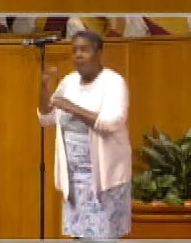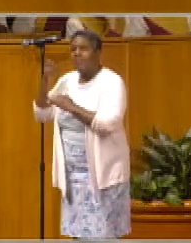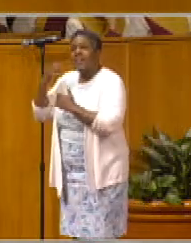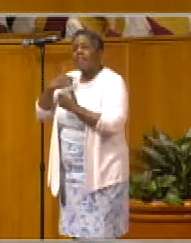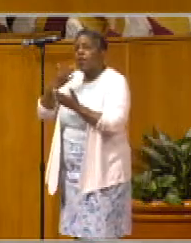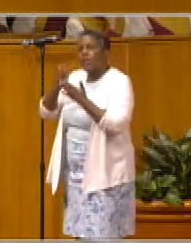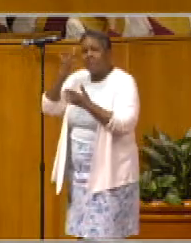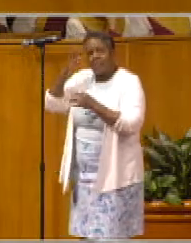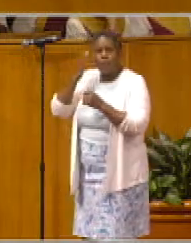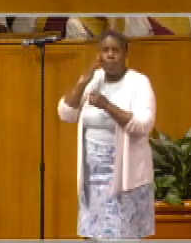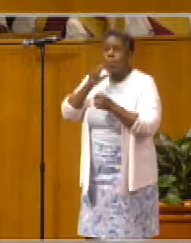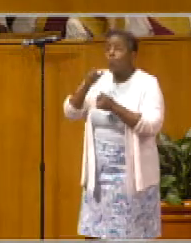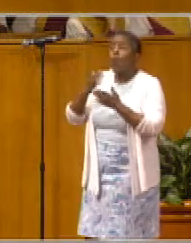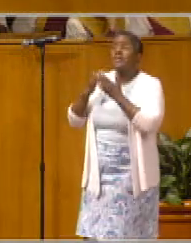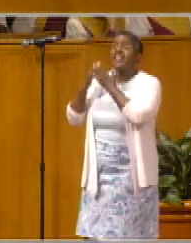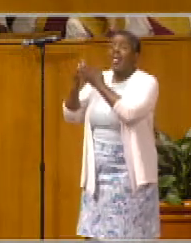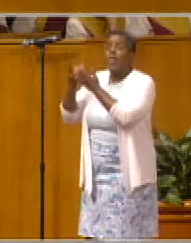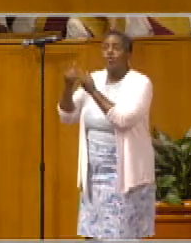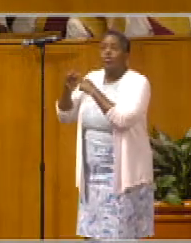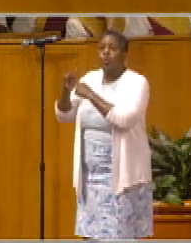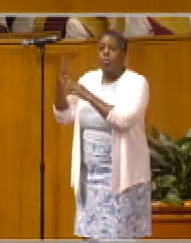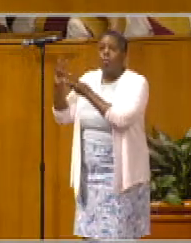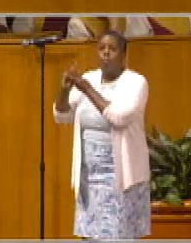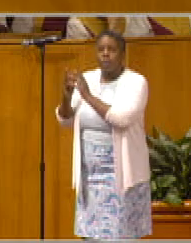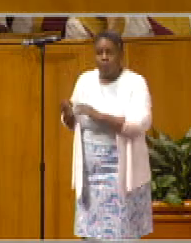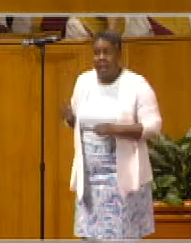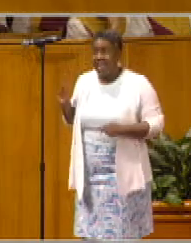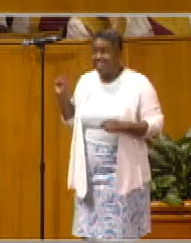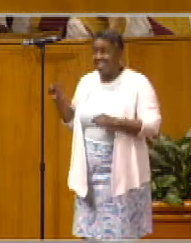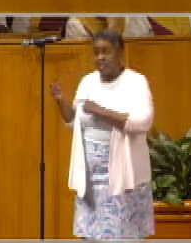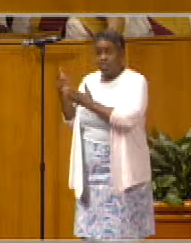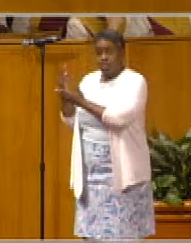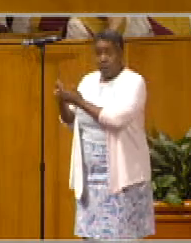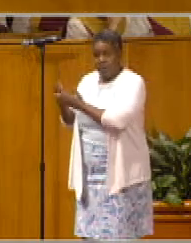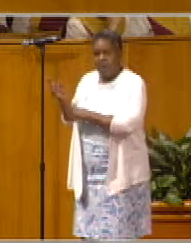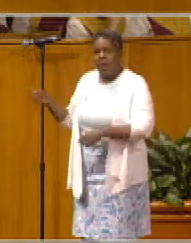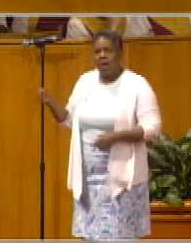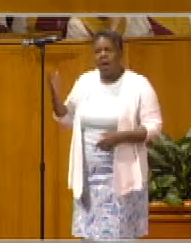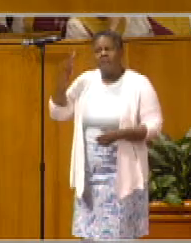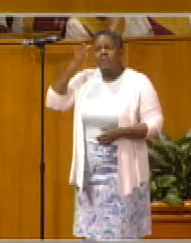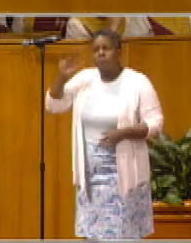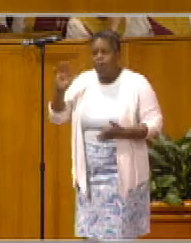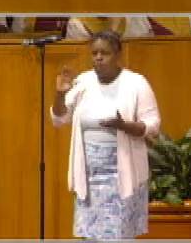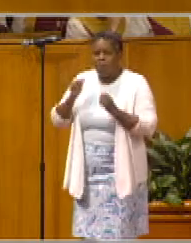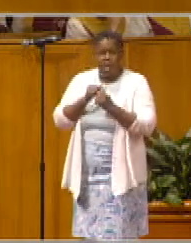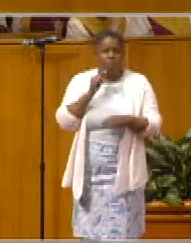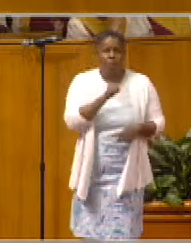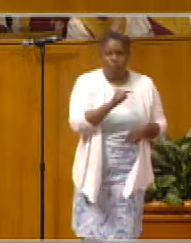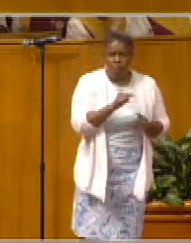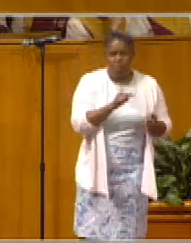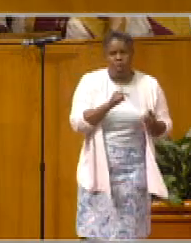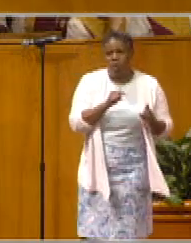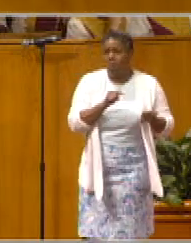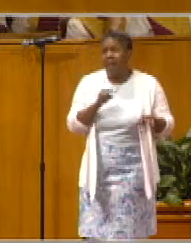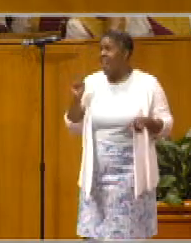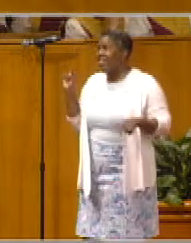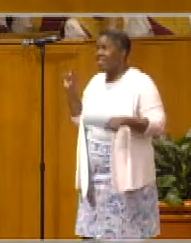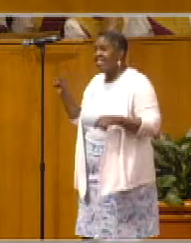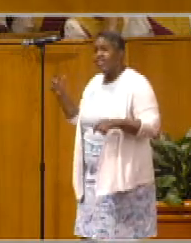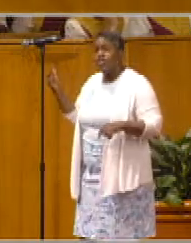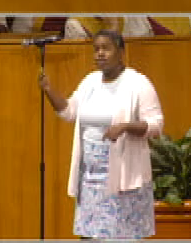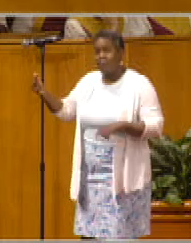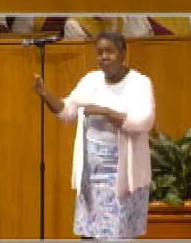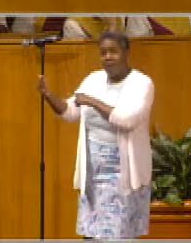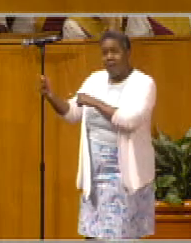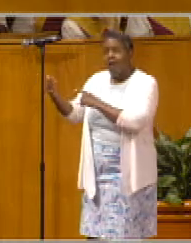know you don't sail in the winter. This ship was smarter than the first ship. This ship